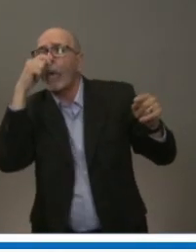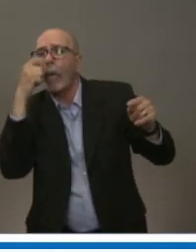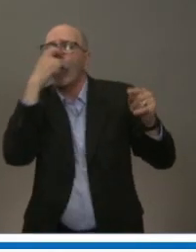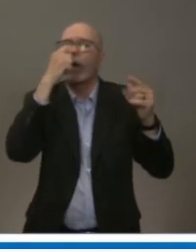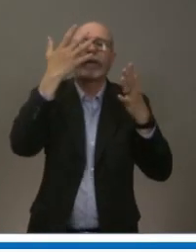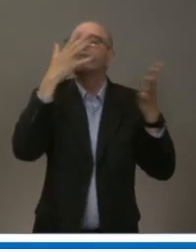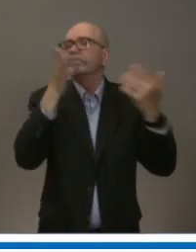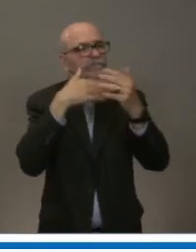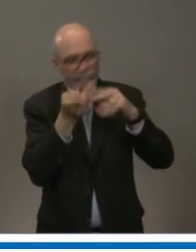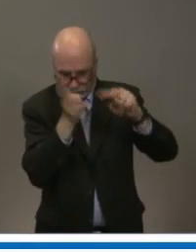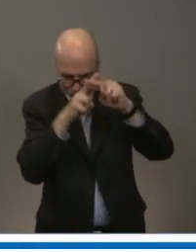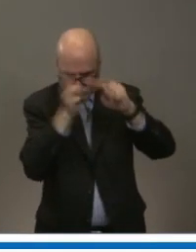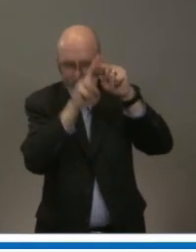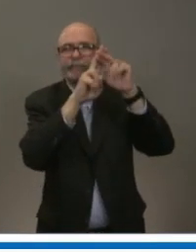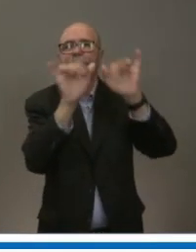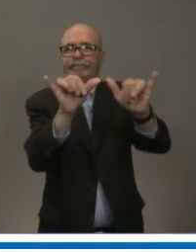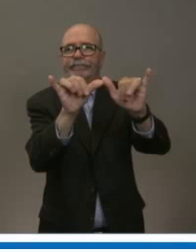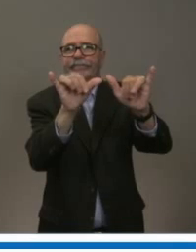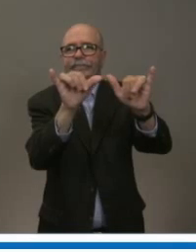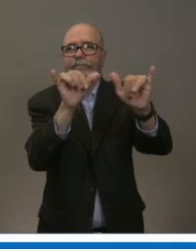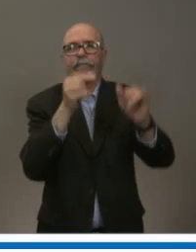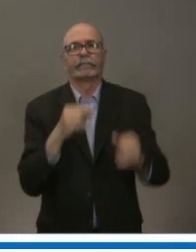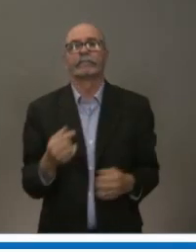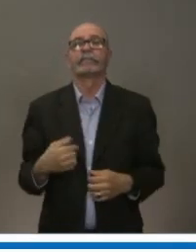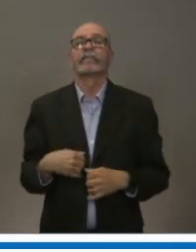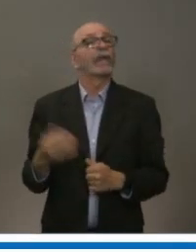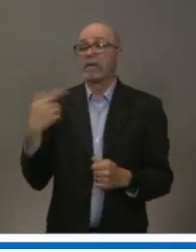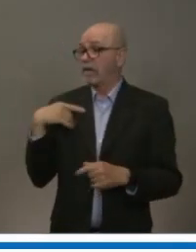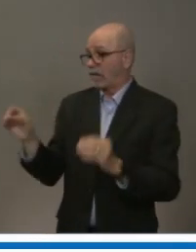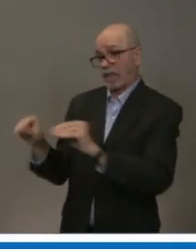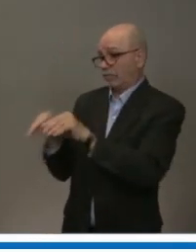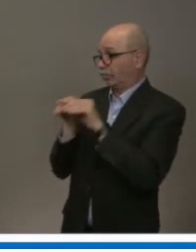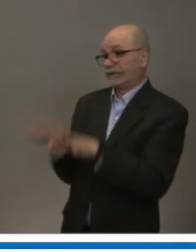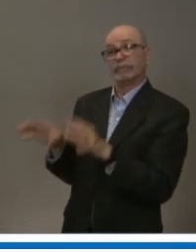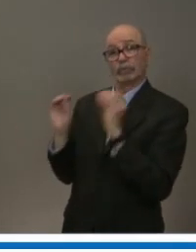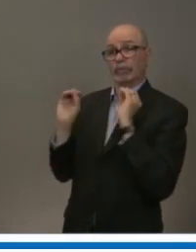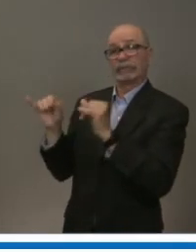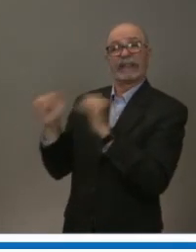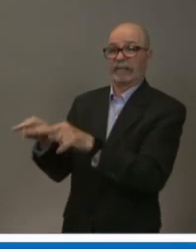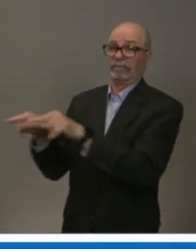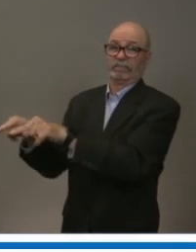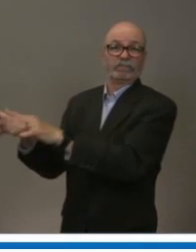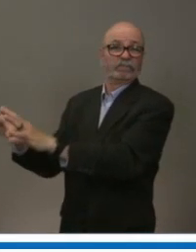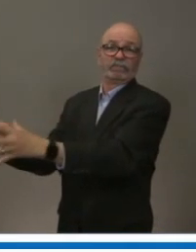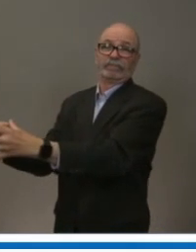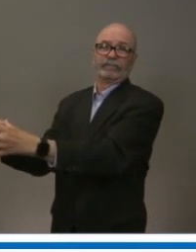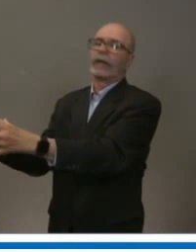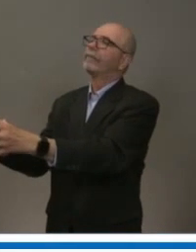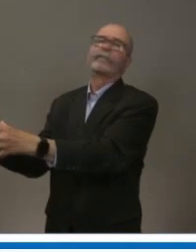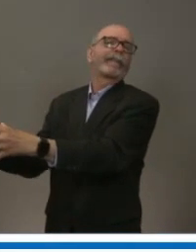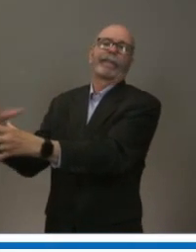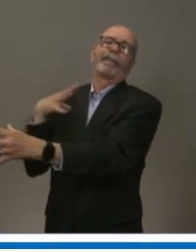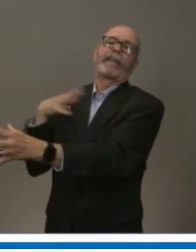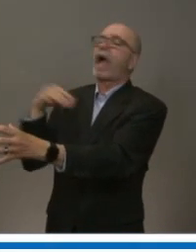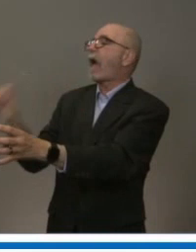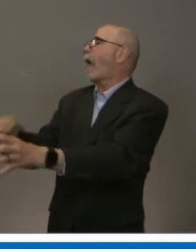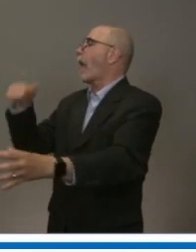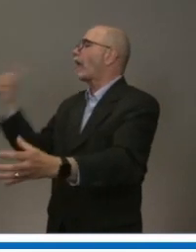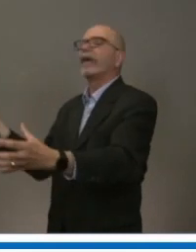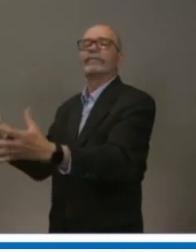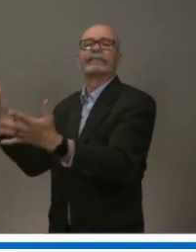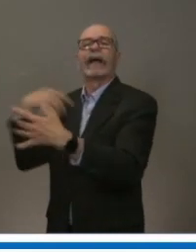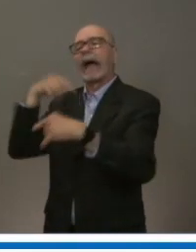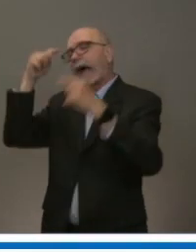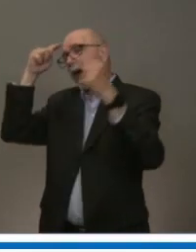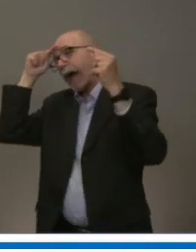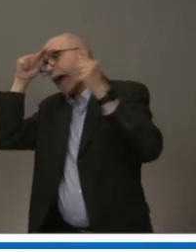who have not been exposing others in the community because of the other steps we're putting in place. Go ahead with your follow-up, Keith. Yeah, is there anything